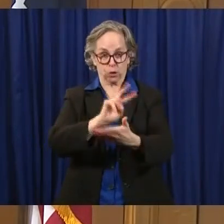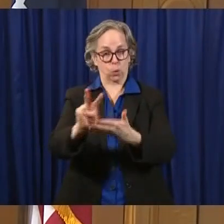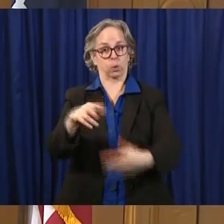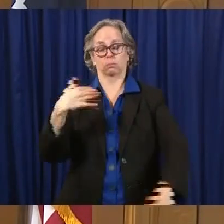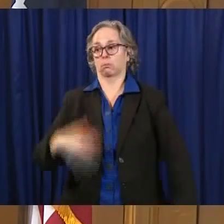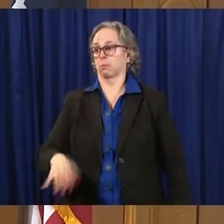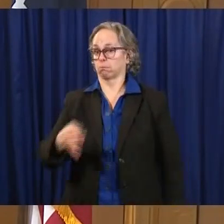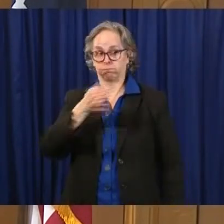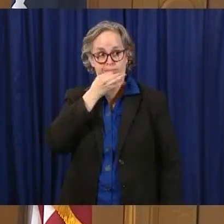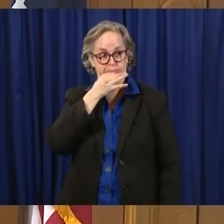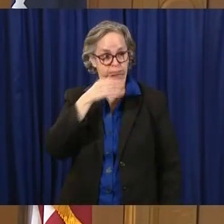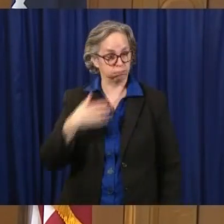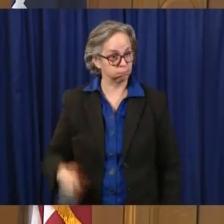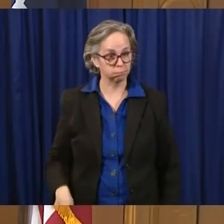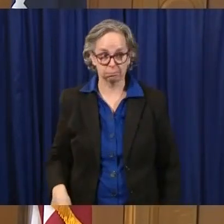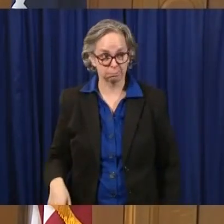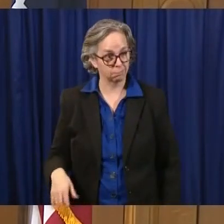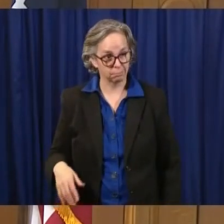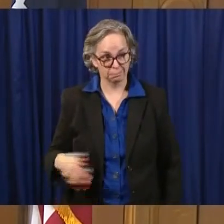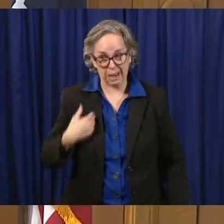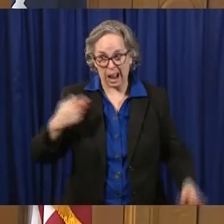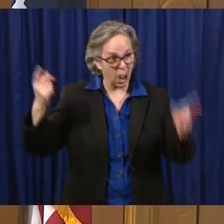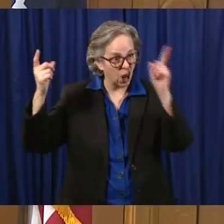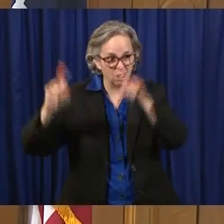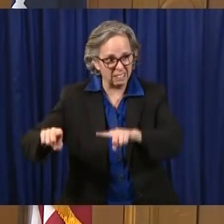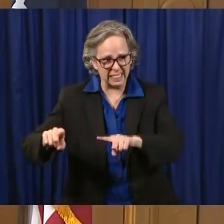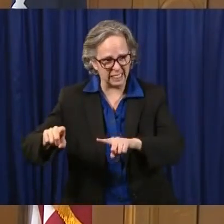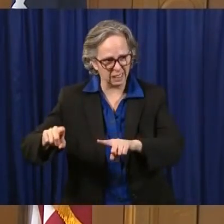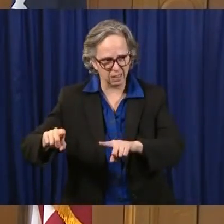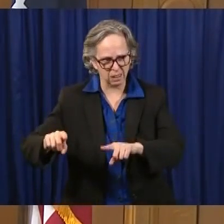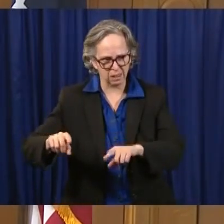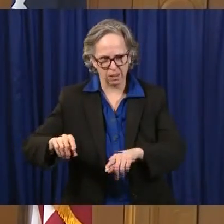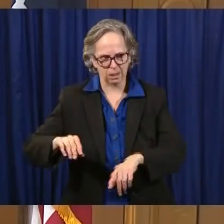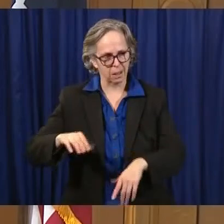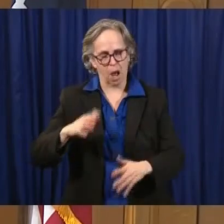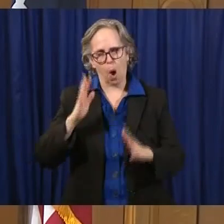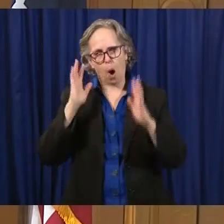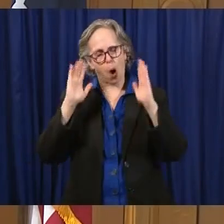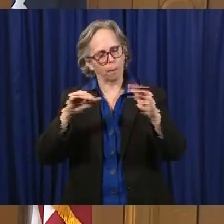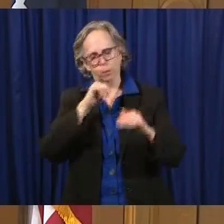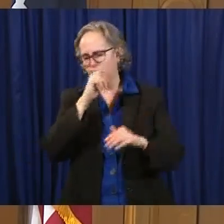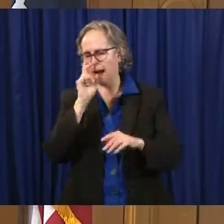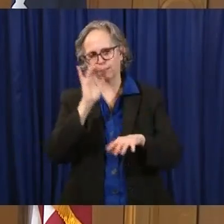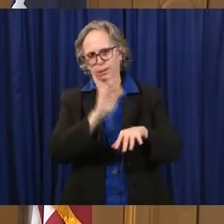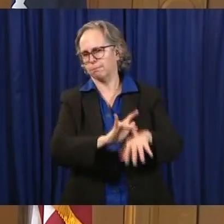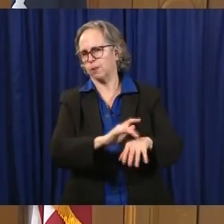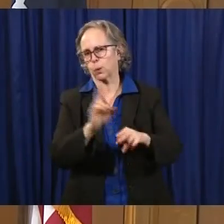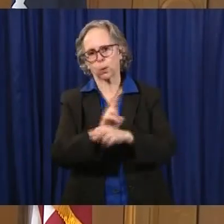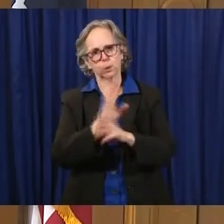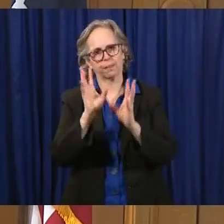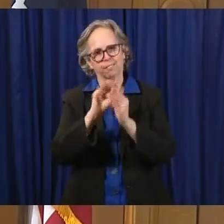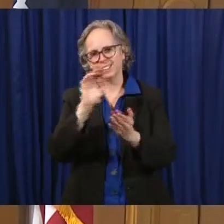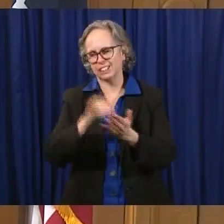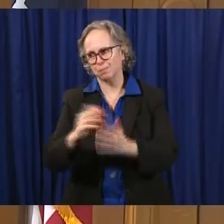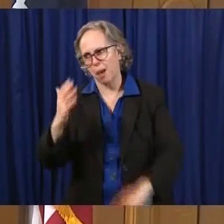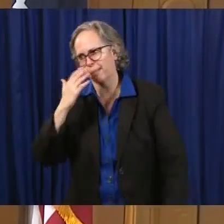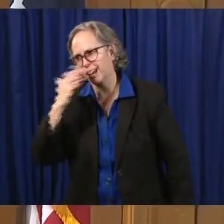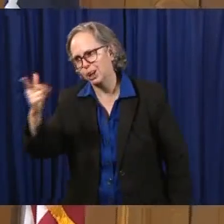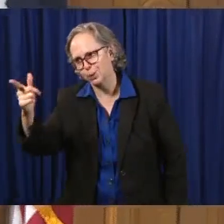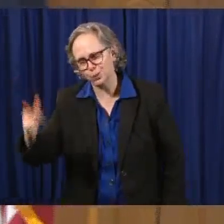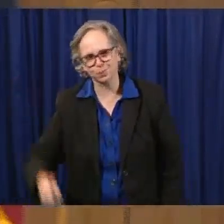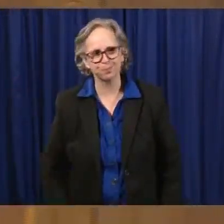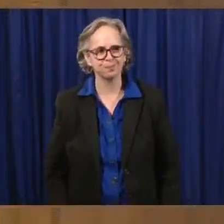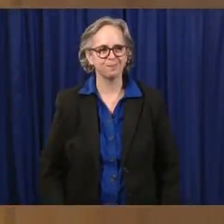say, let's hope we don't have to use it. Thank you. Thanks, Mayor. We appreciate it. Thank you. Lieutenant Governor.